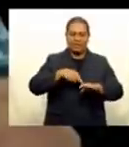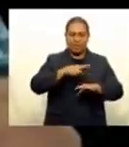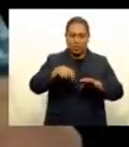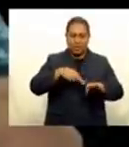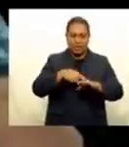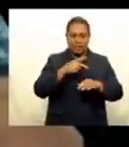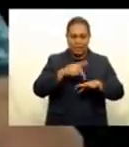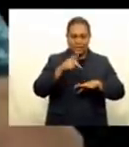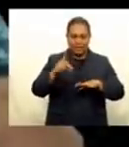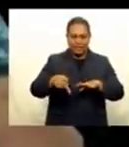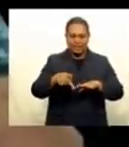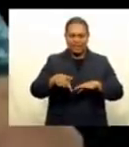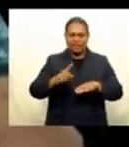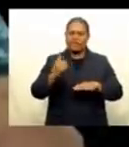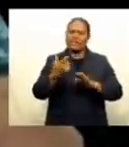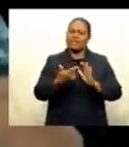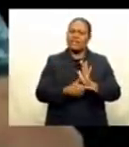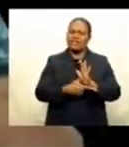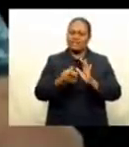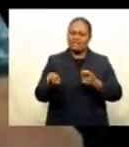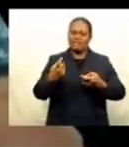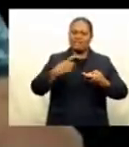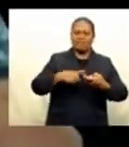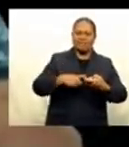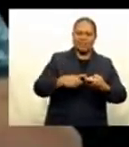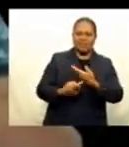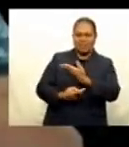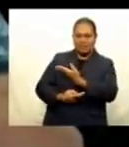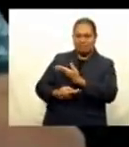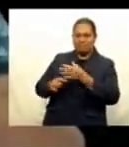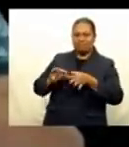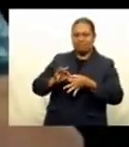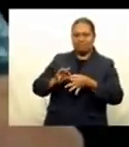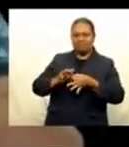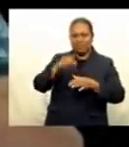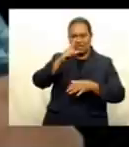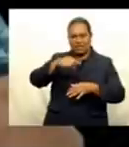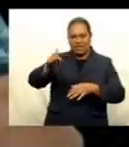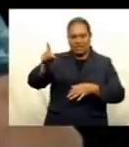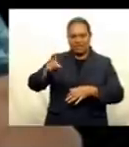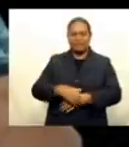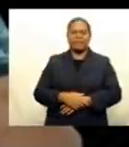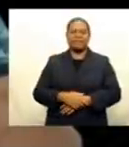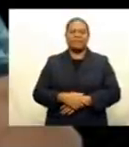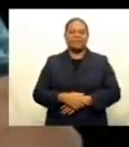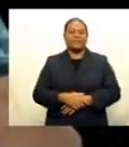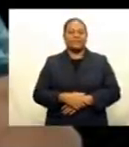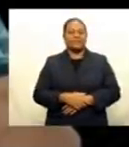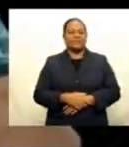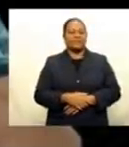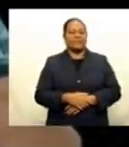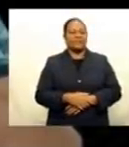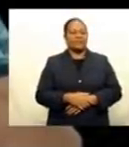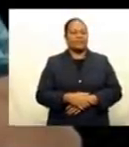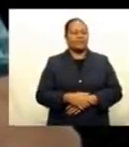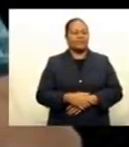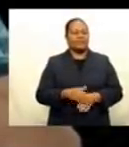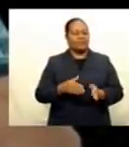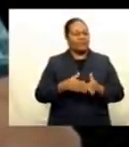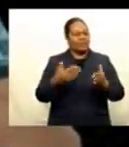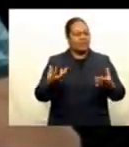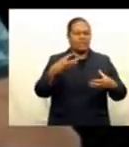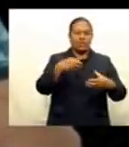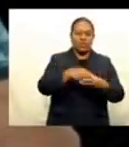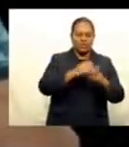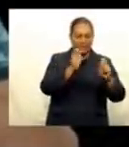Nike, and we are humbled with this great opportunity. Fiji Rugby has appointed Nike as its official and exclusive team